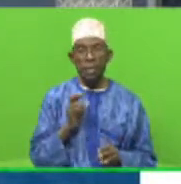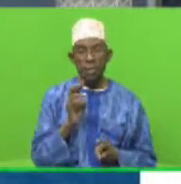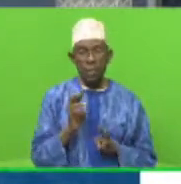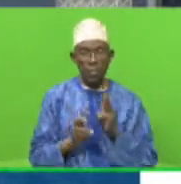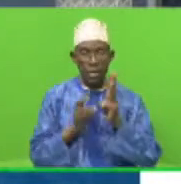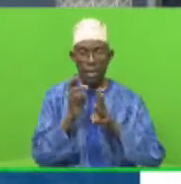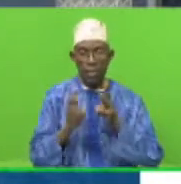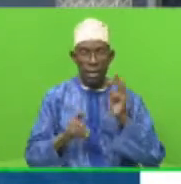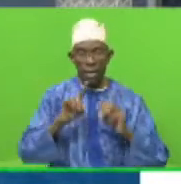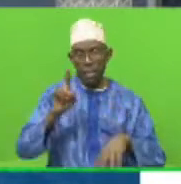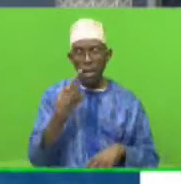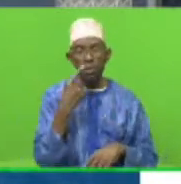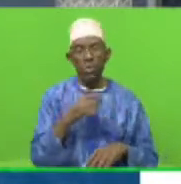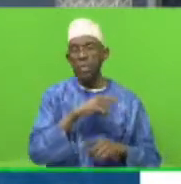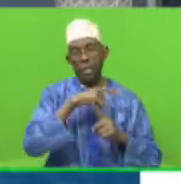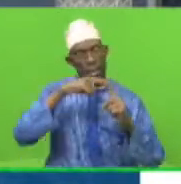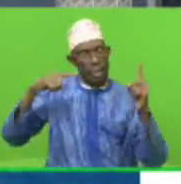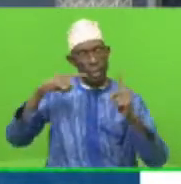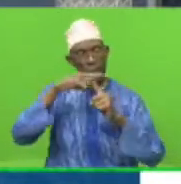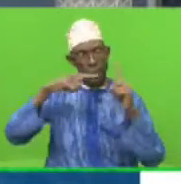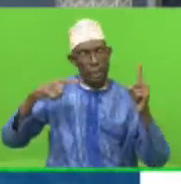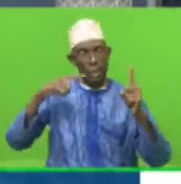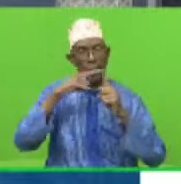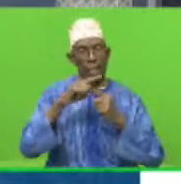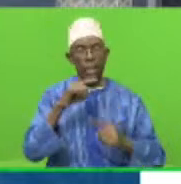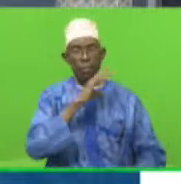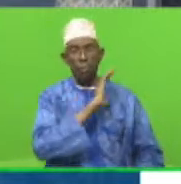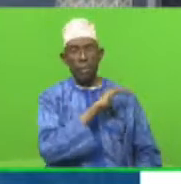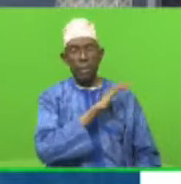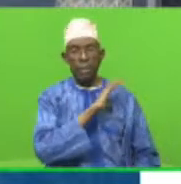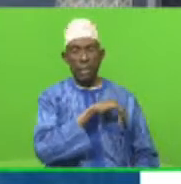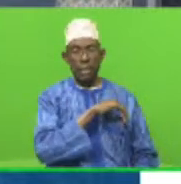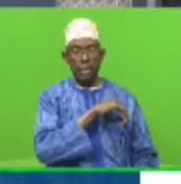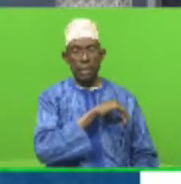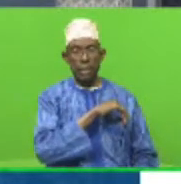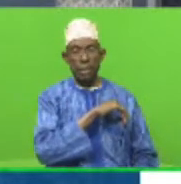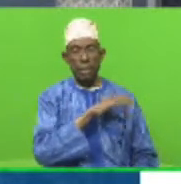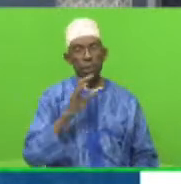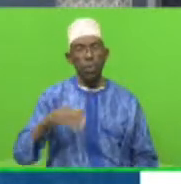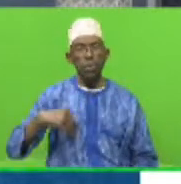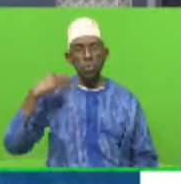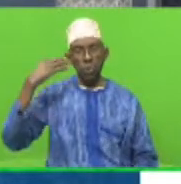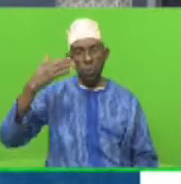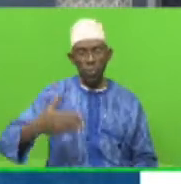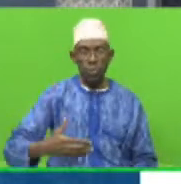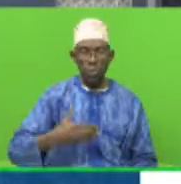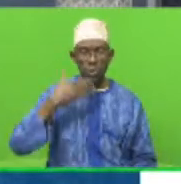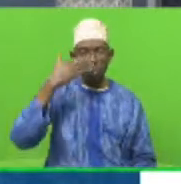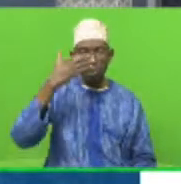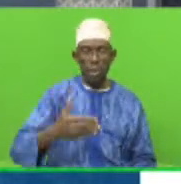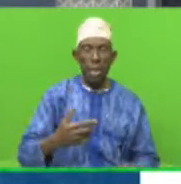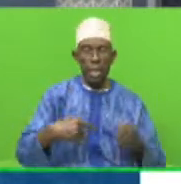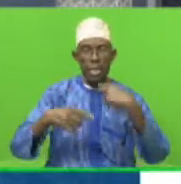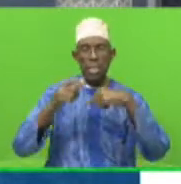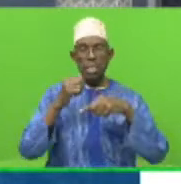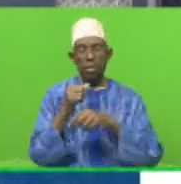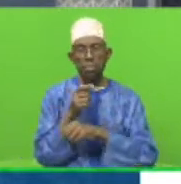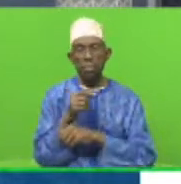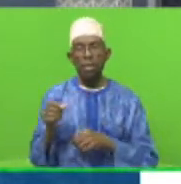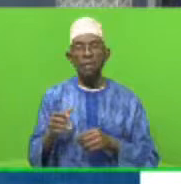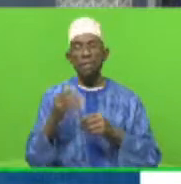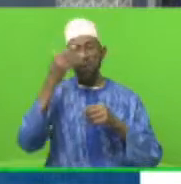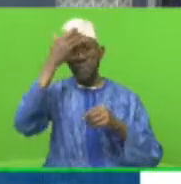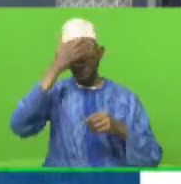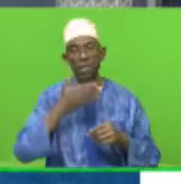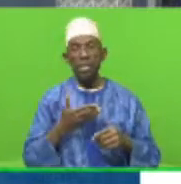Over 33,000. They have killed over 33,000 Palestinians. But every day, they would come and face